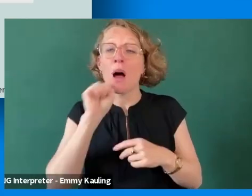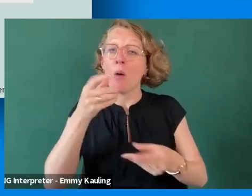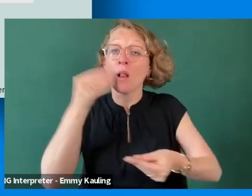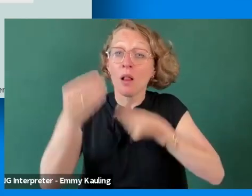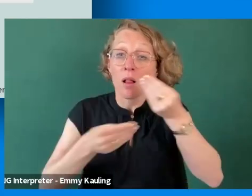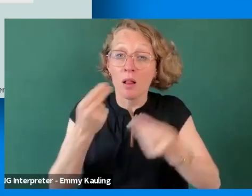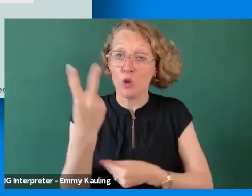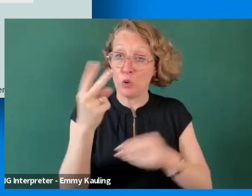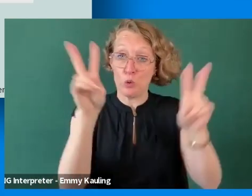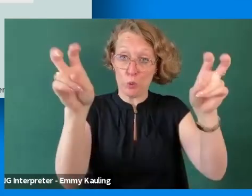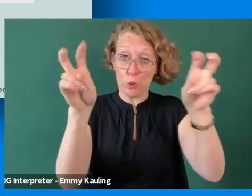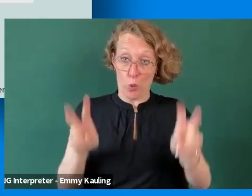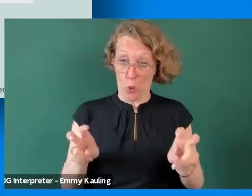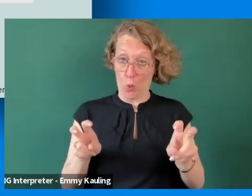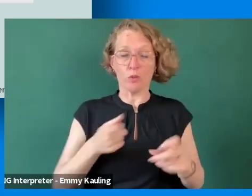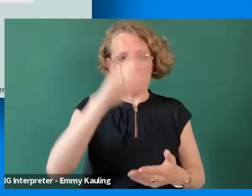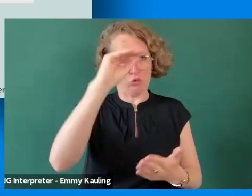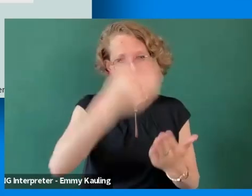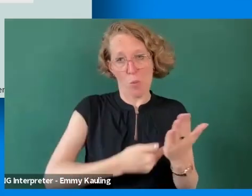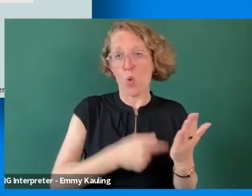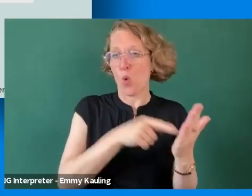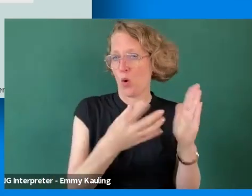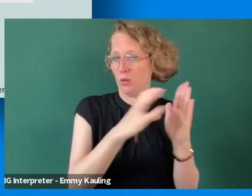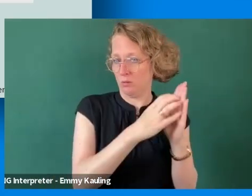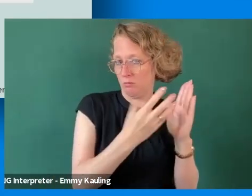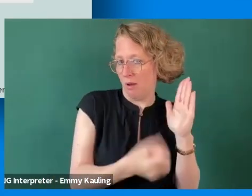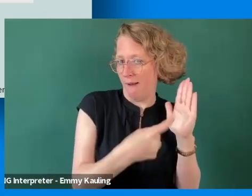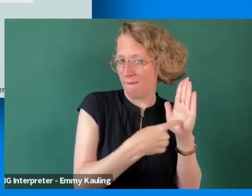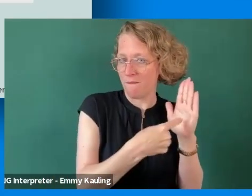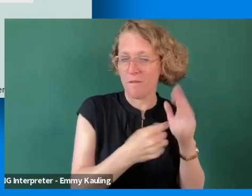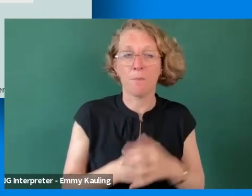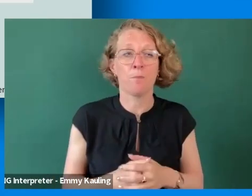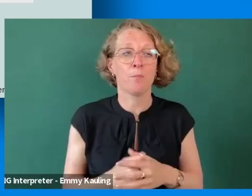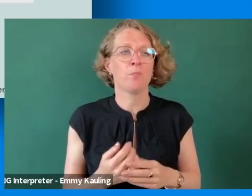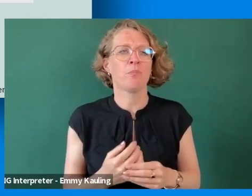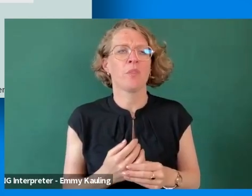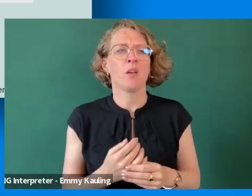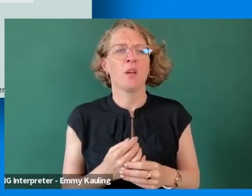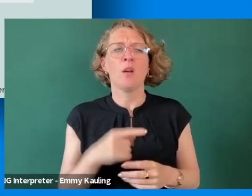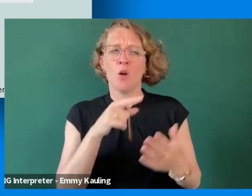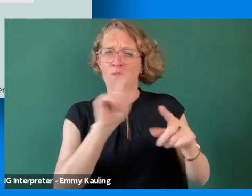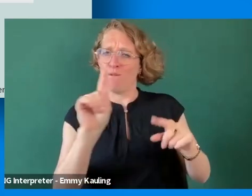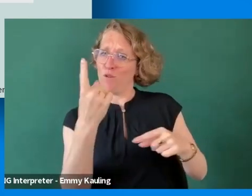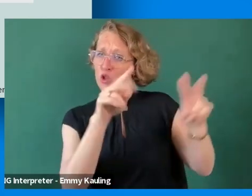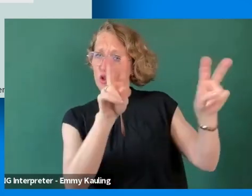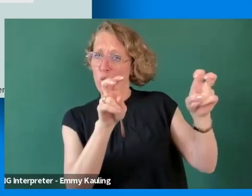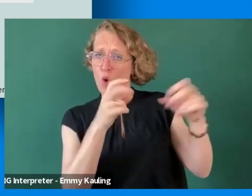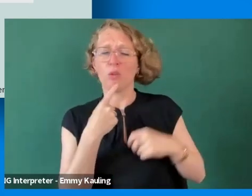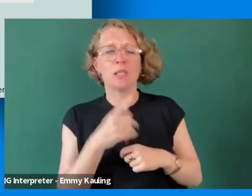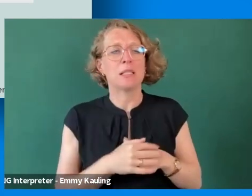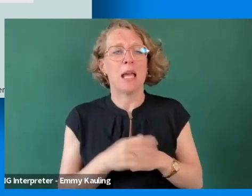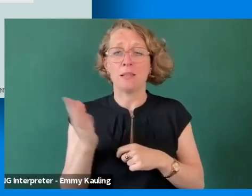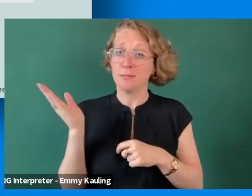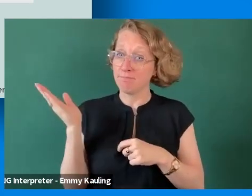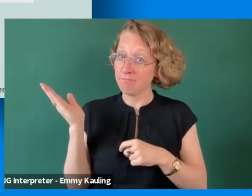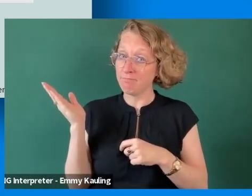that we are using in the report. So the first one is, I wouldn't say there's any overt